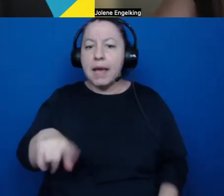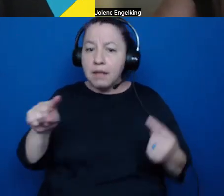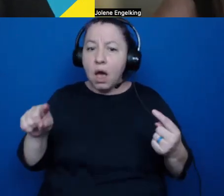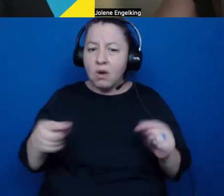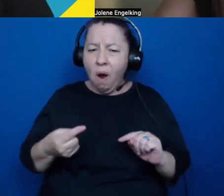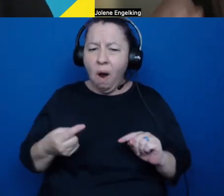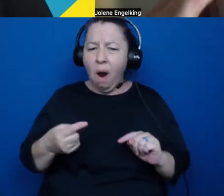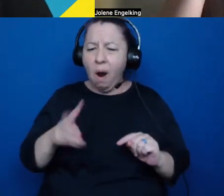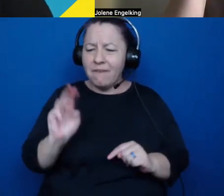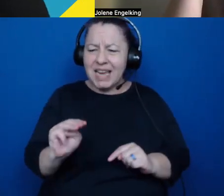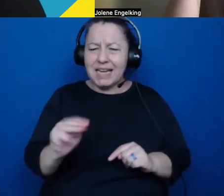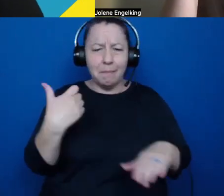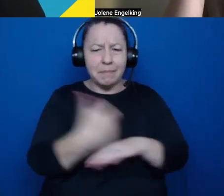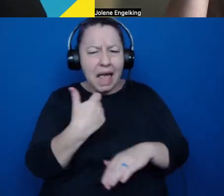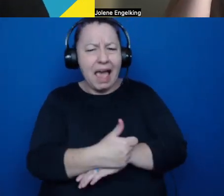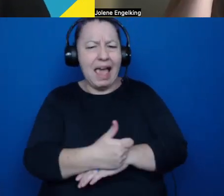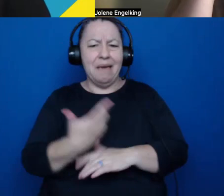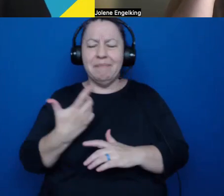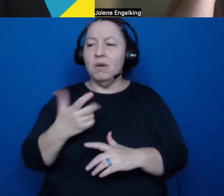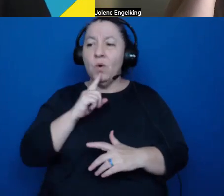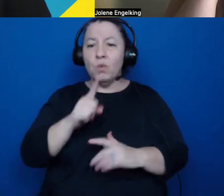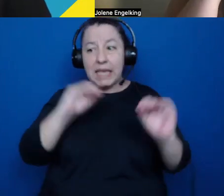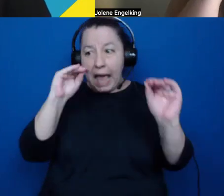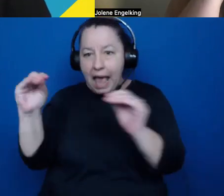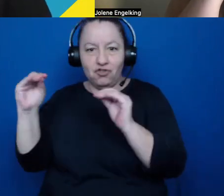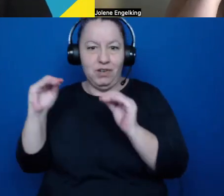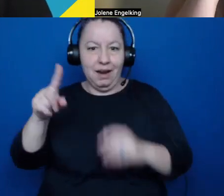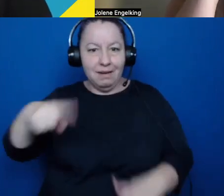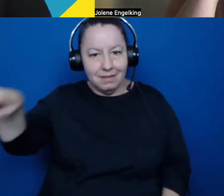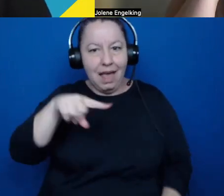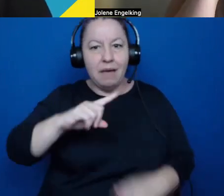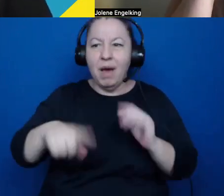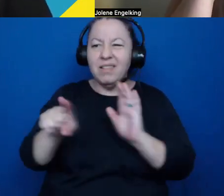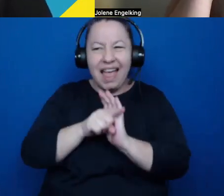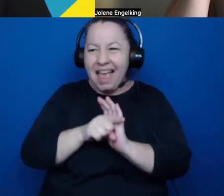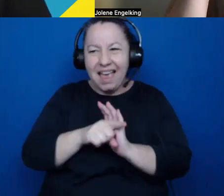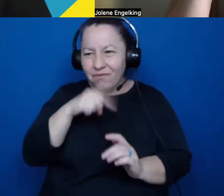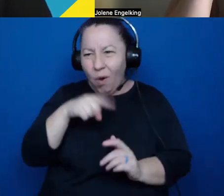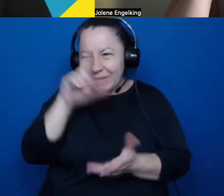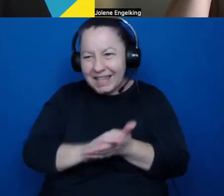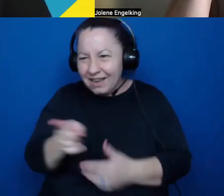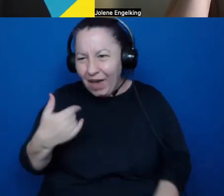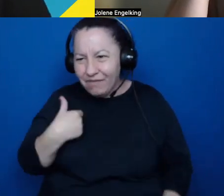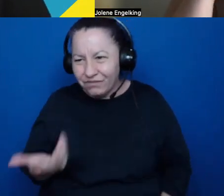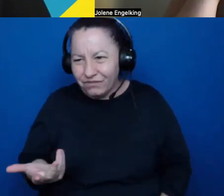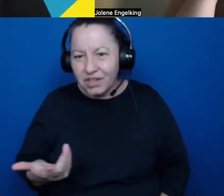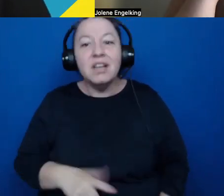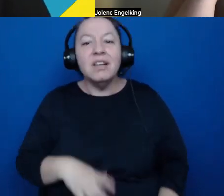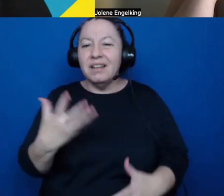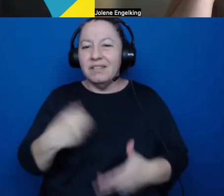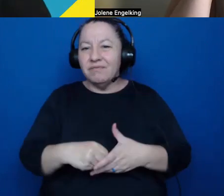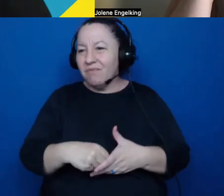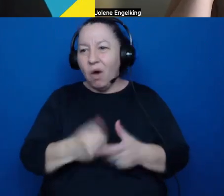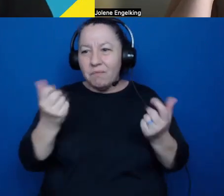victim blaming, or really educating about those negative stereotypes that come into play a lot of the time when we